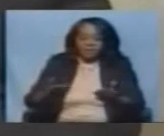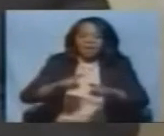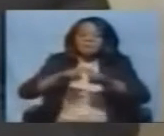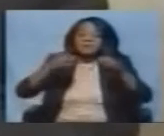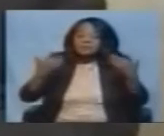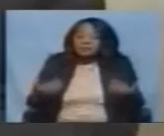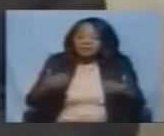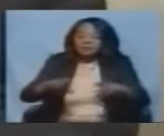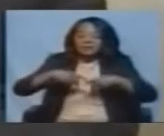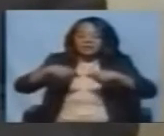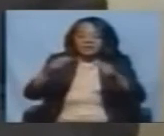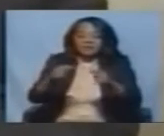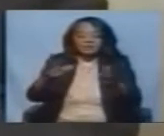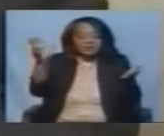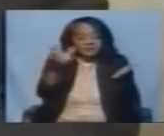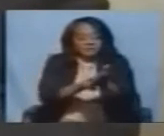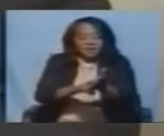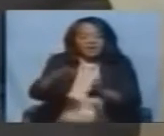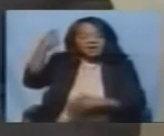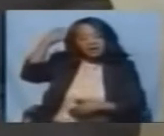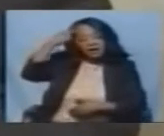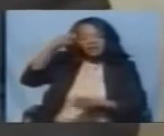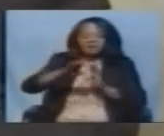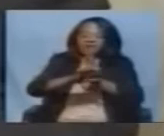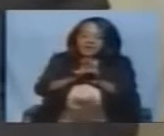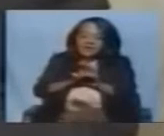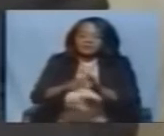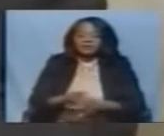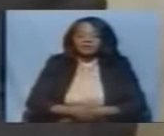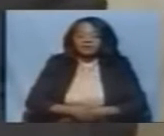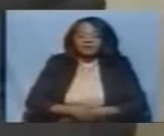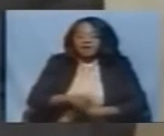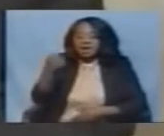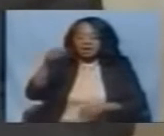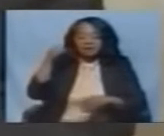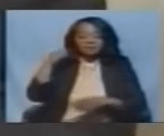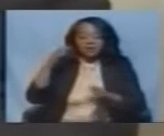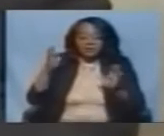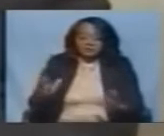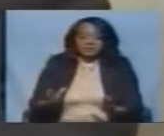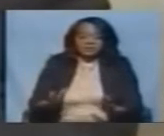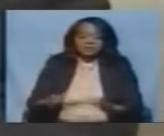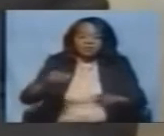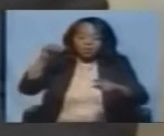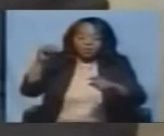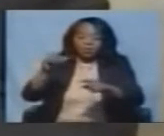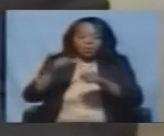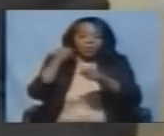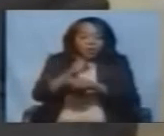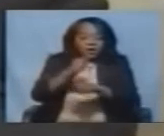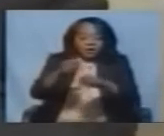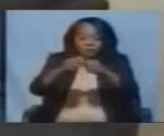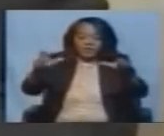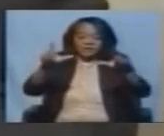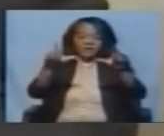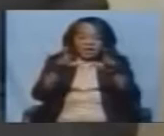that we certify people in government, for instance. Any person that is operating without a license, actually they are operating, they're